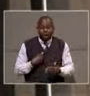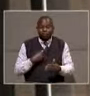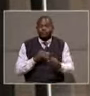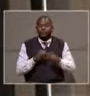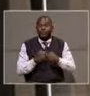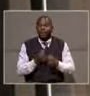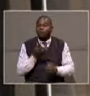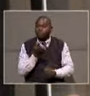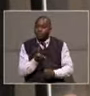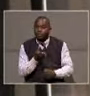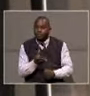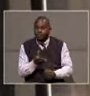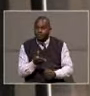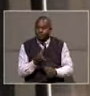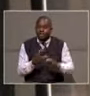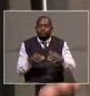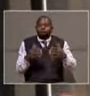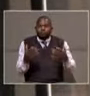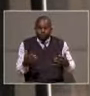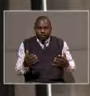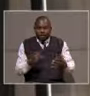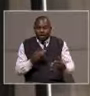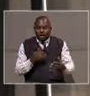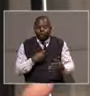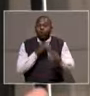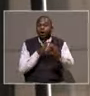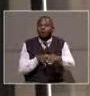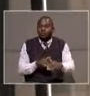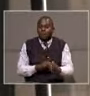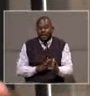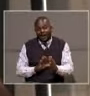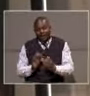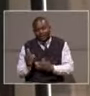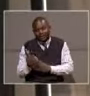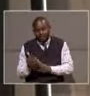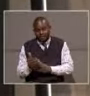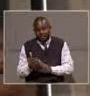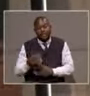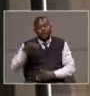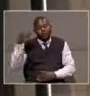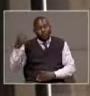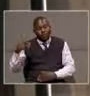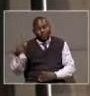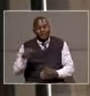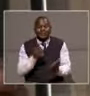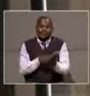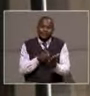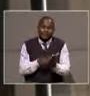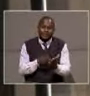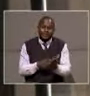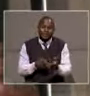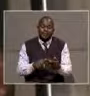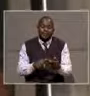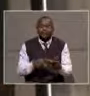challenges in terms of our farmers accessing quality seed and